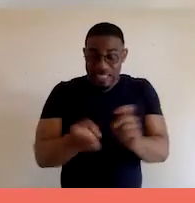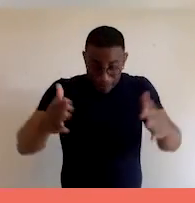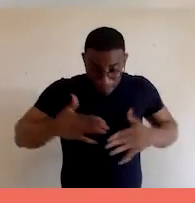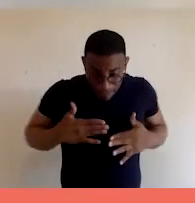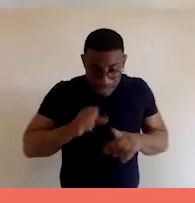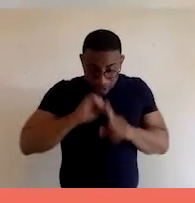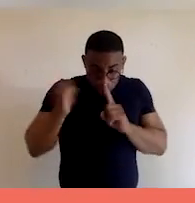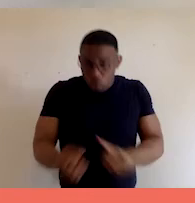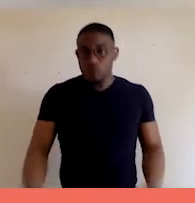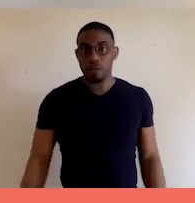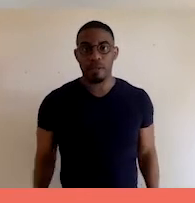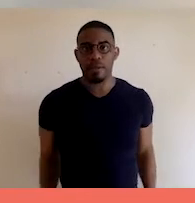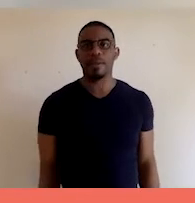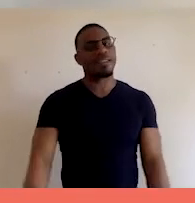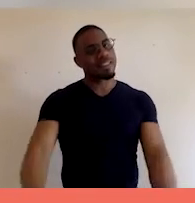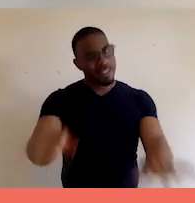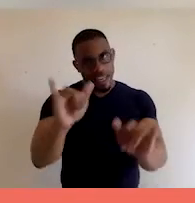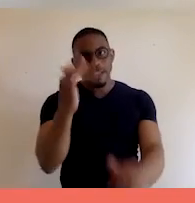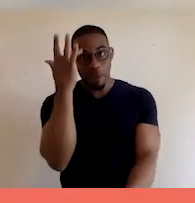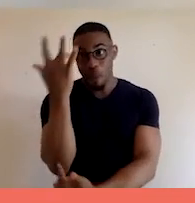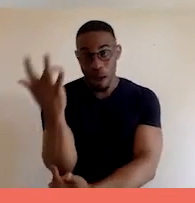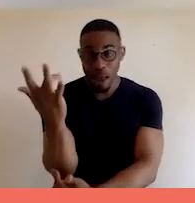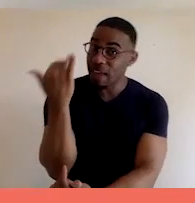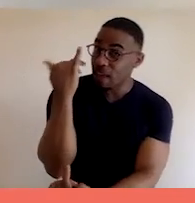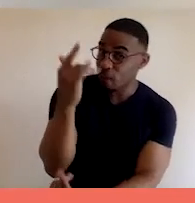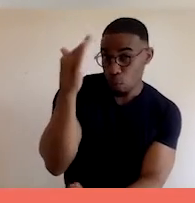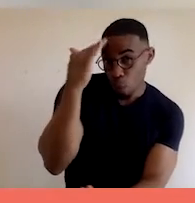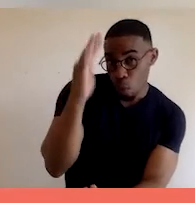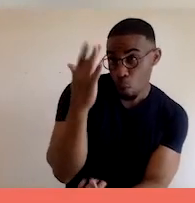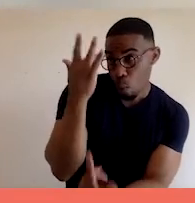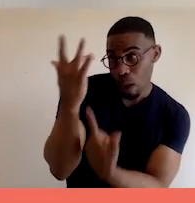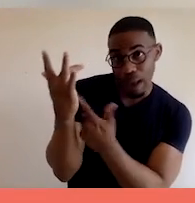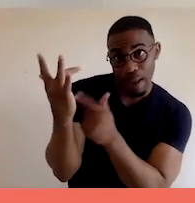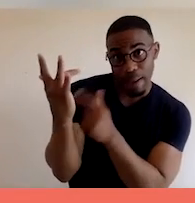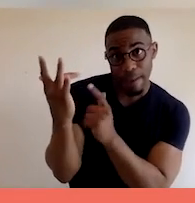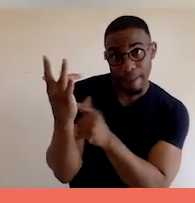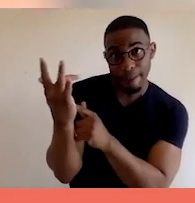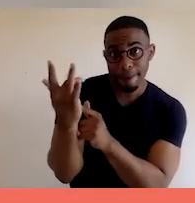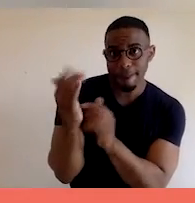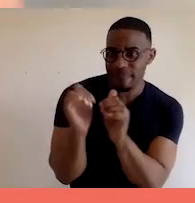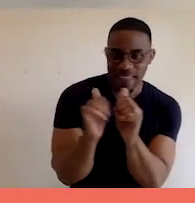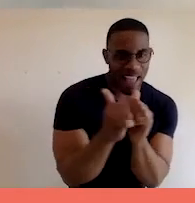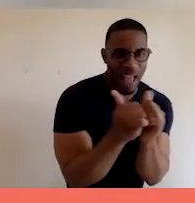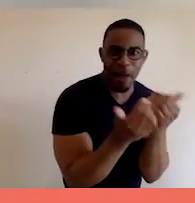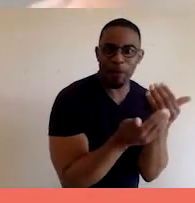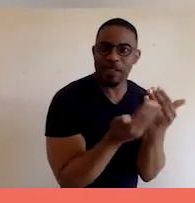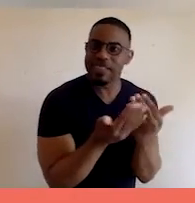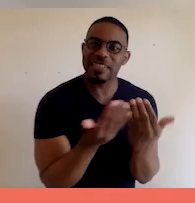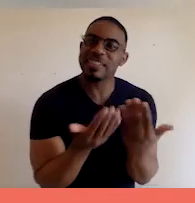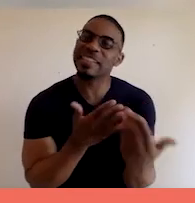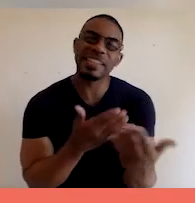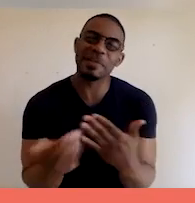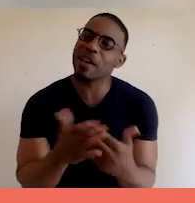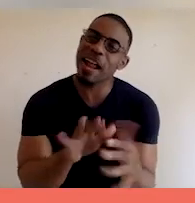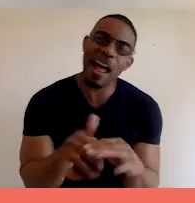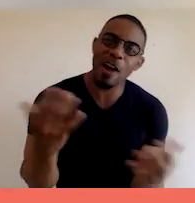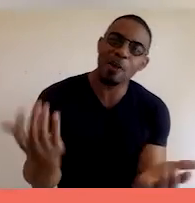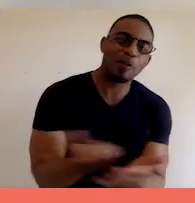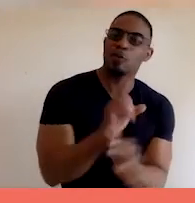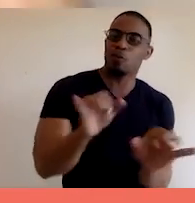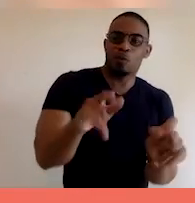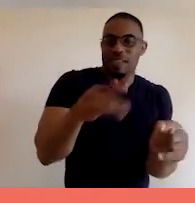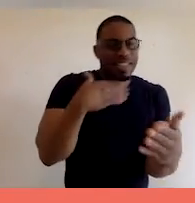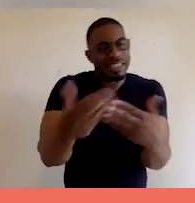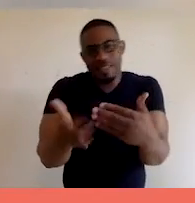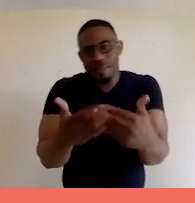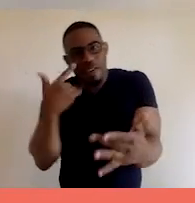my circumstances. Now that's a why. If you know your why, the how is easy. It doesn't matter how you're going to do it. It